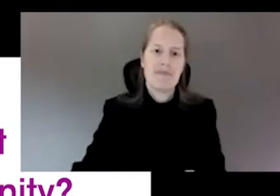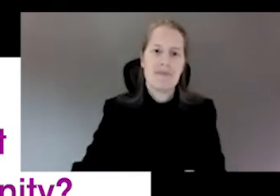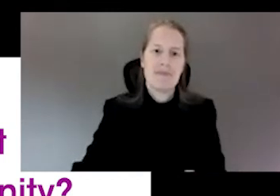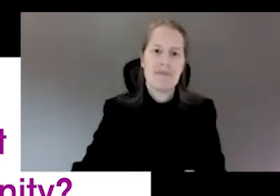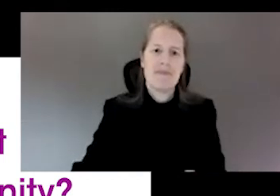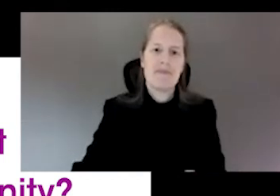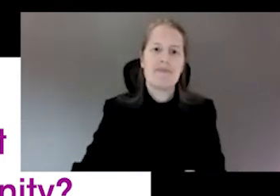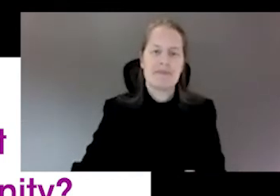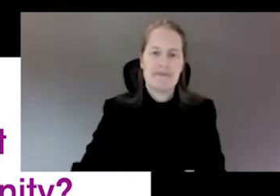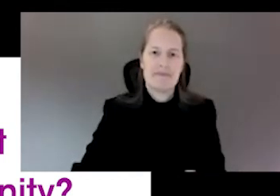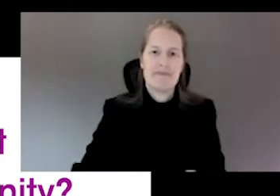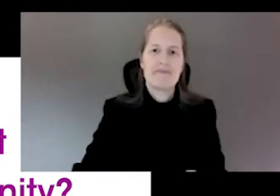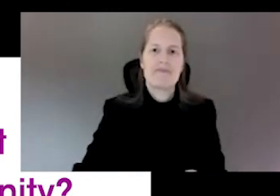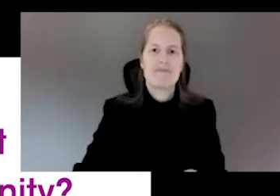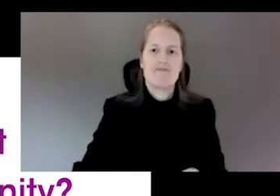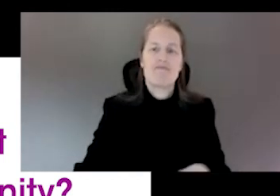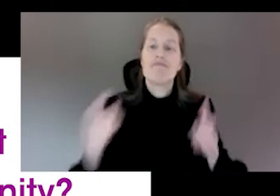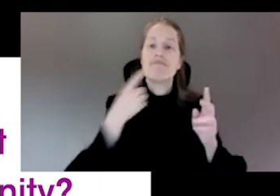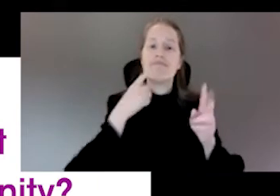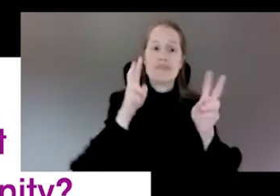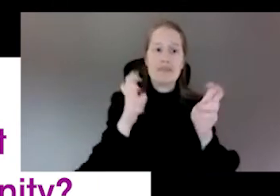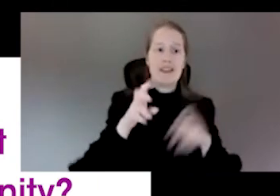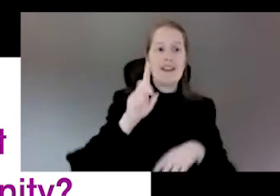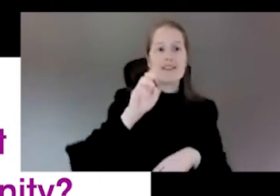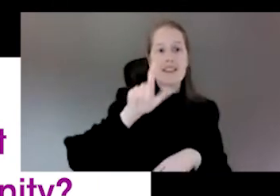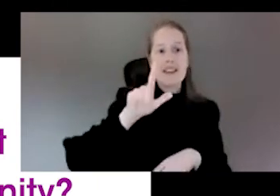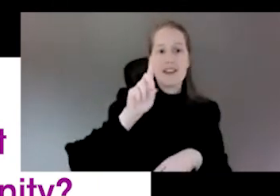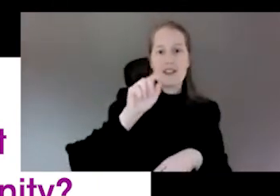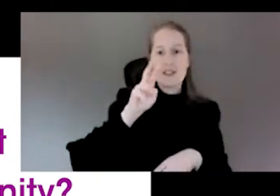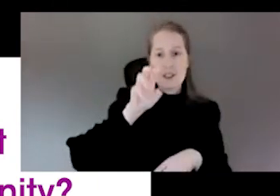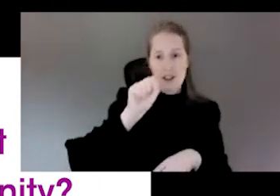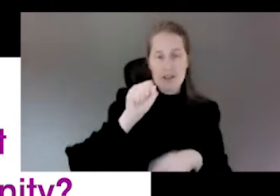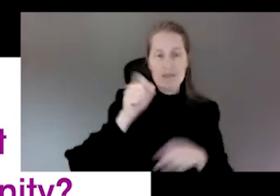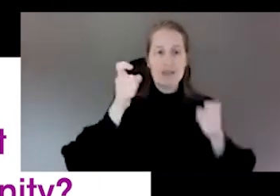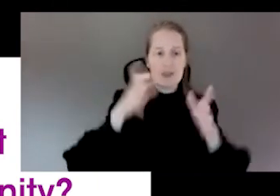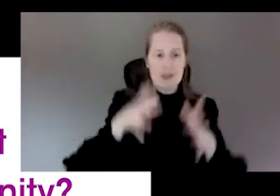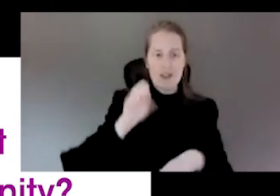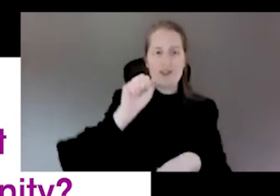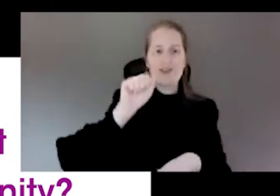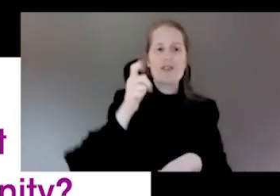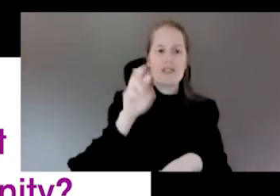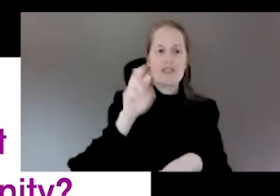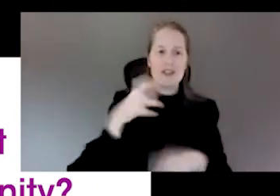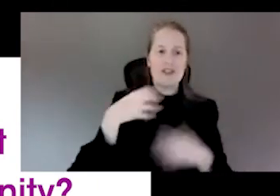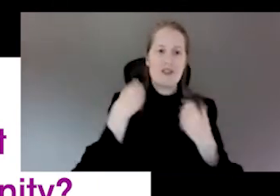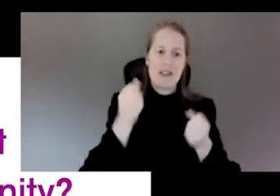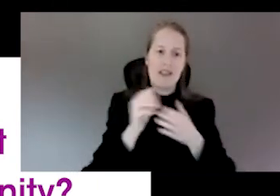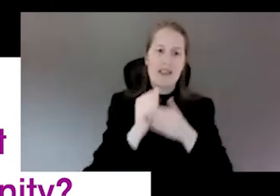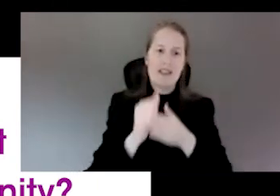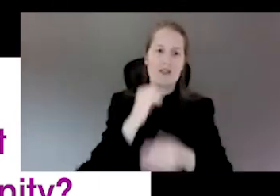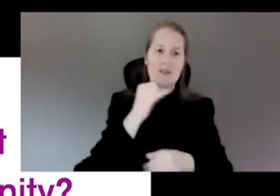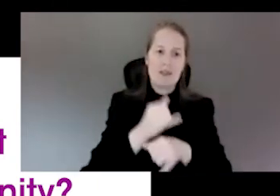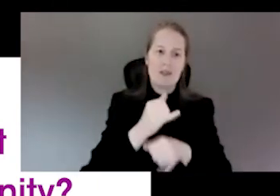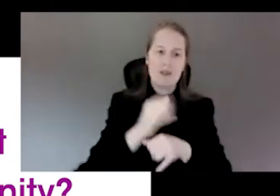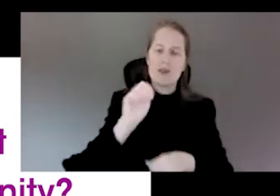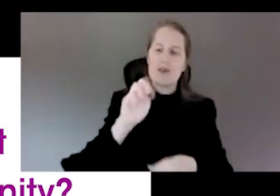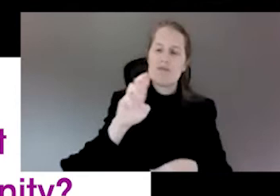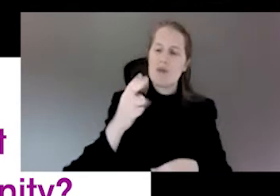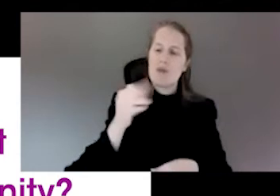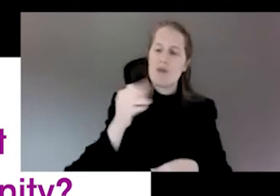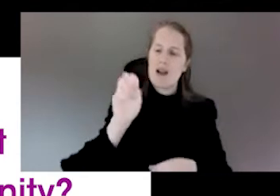Text: Daniel Dawes, Director, Satcher Health Leadership Institute, Morehouse School of Medicine.